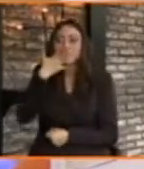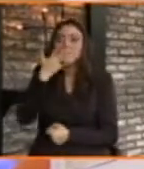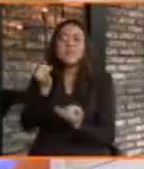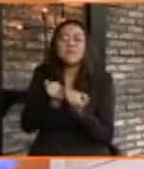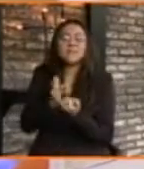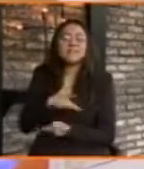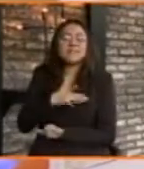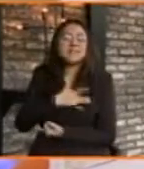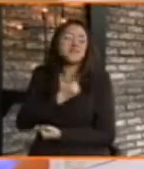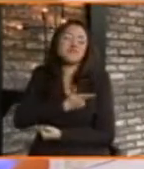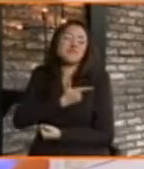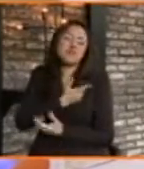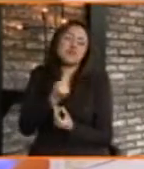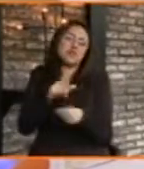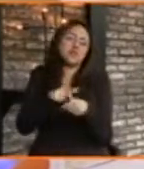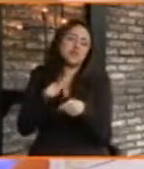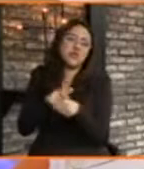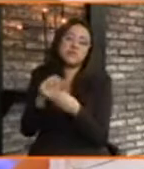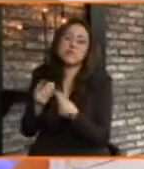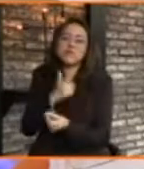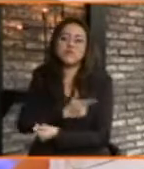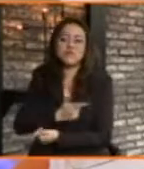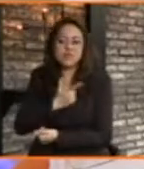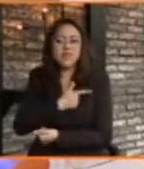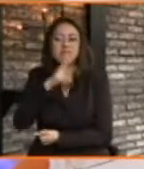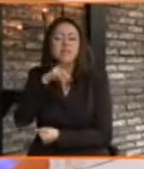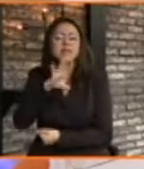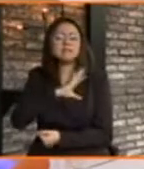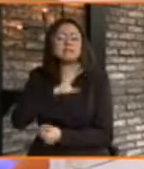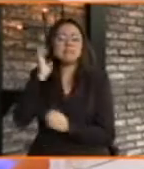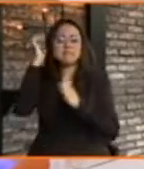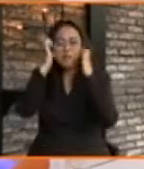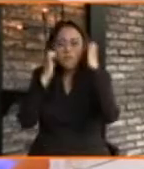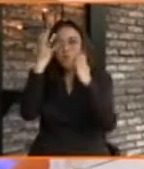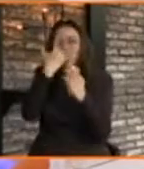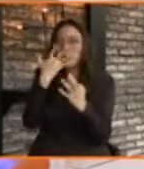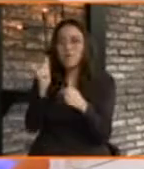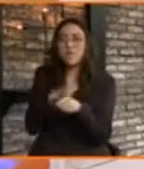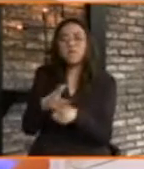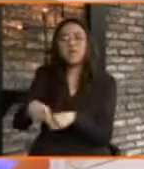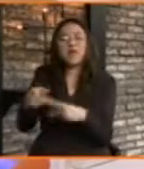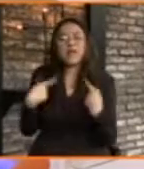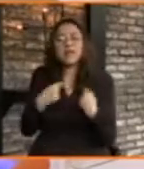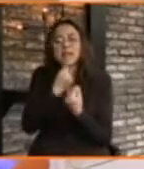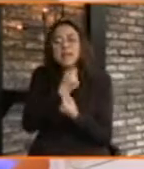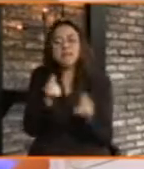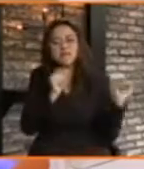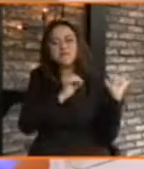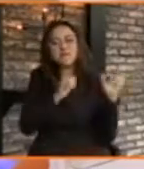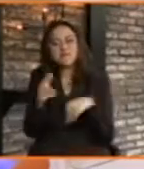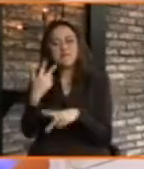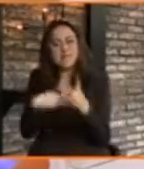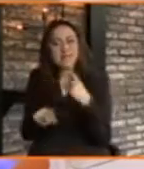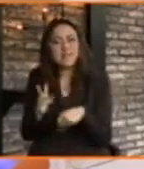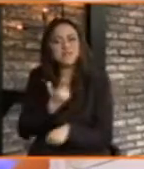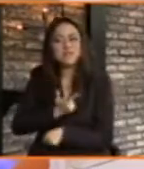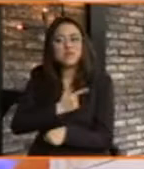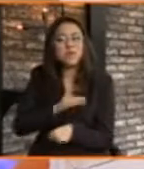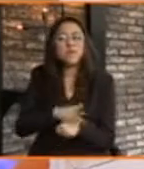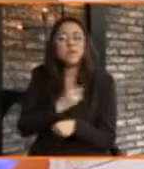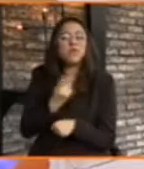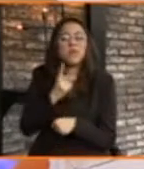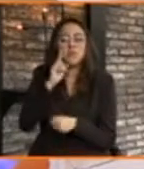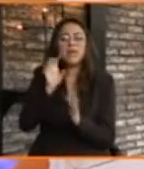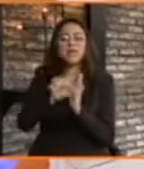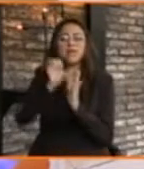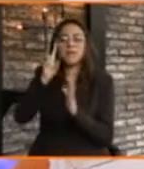And they love all of the colors. The exhibition's been wildly popular, especially among children, as I said. And